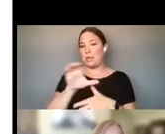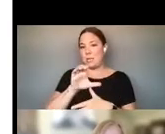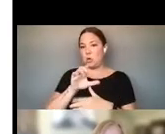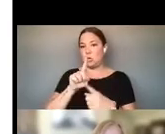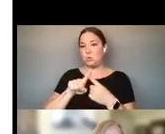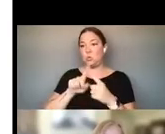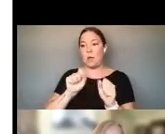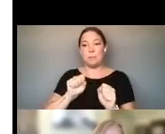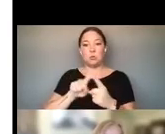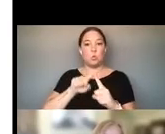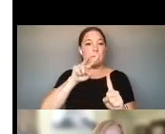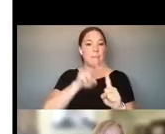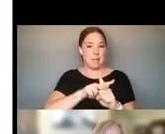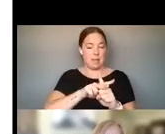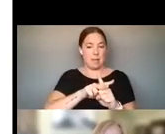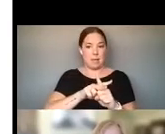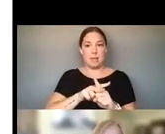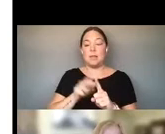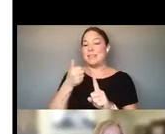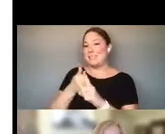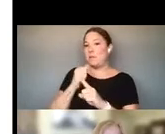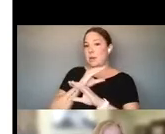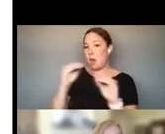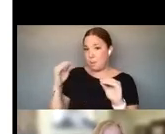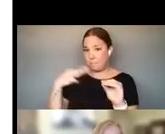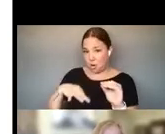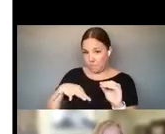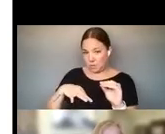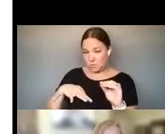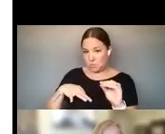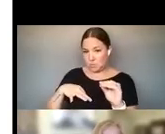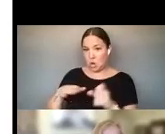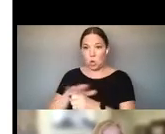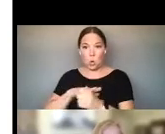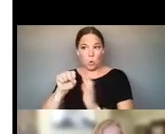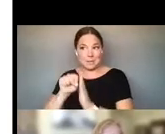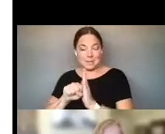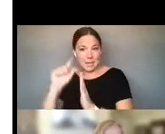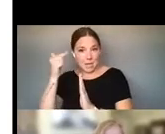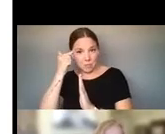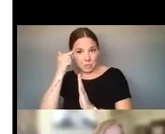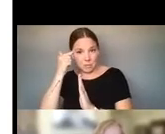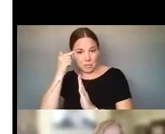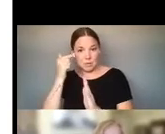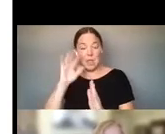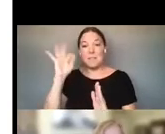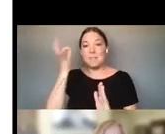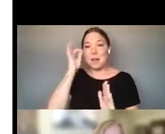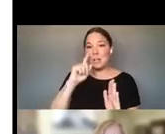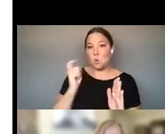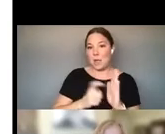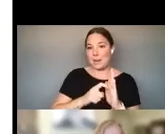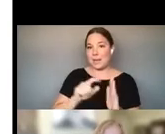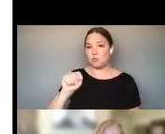organization has to be either a nonprofit part of local or state government or a federally recognized tribal community,